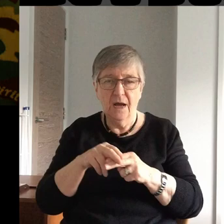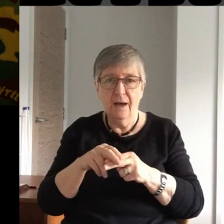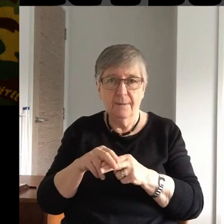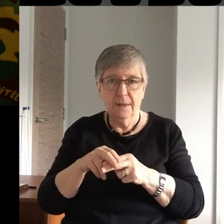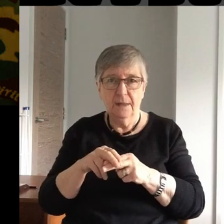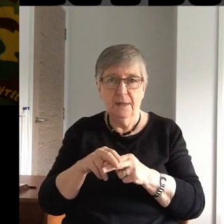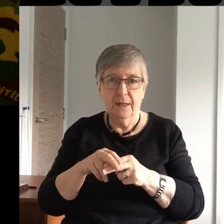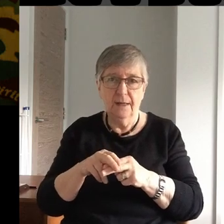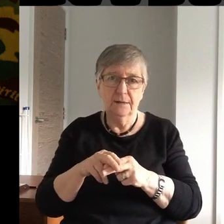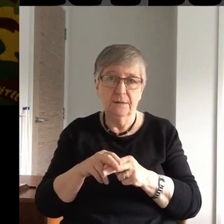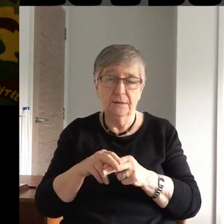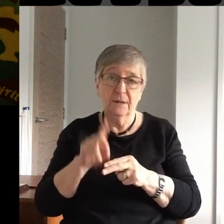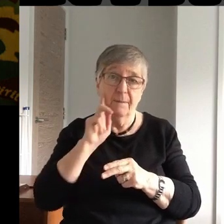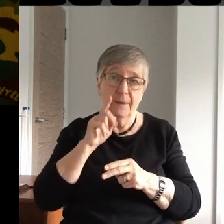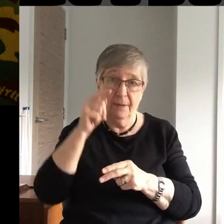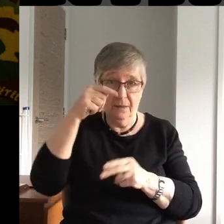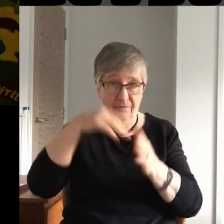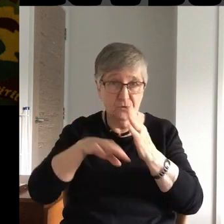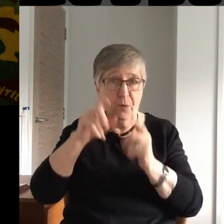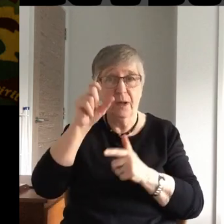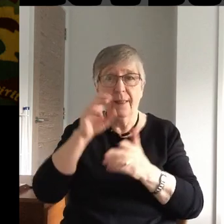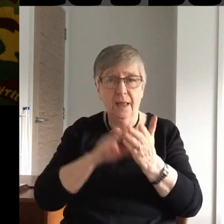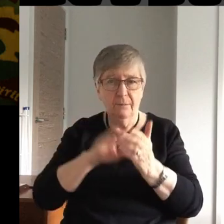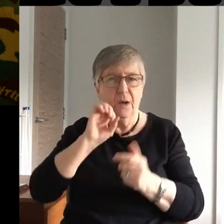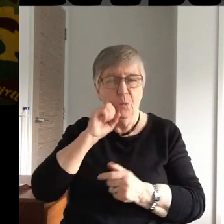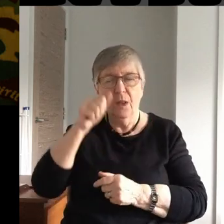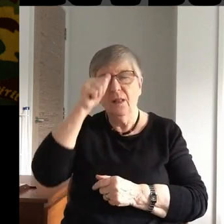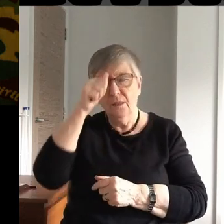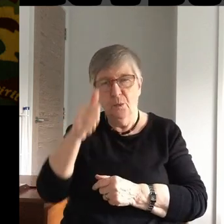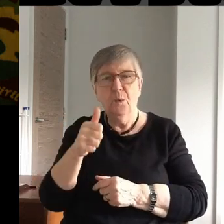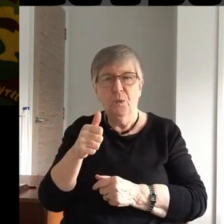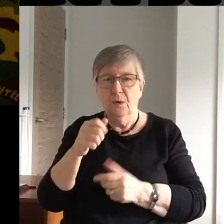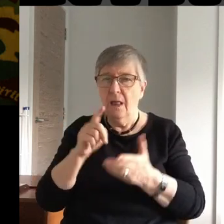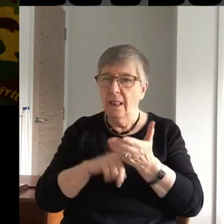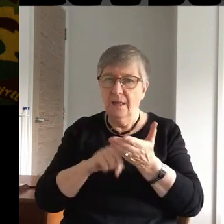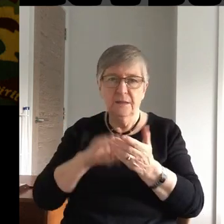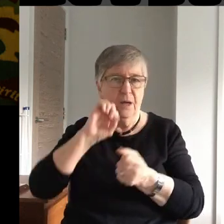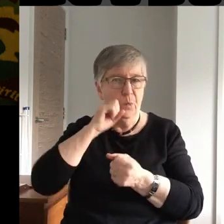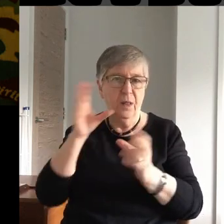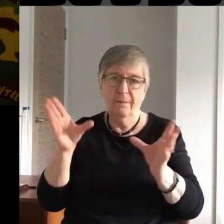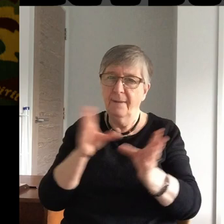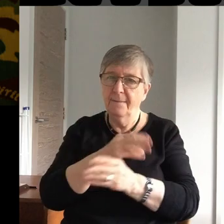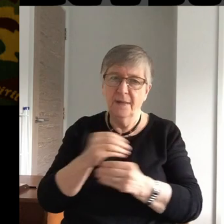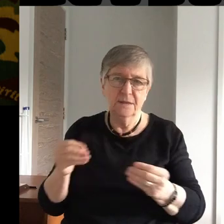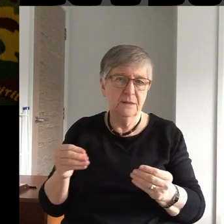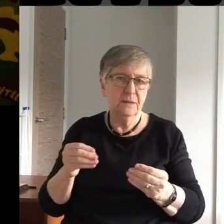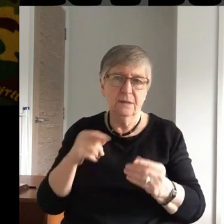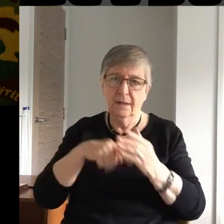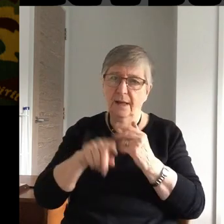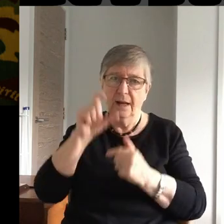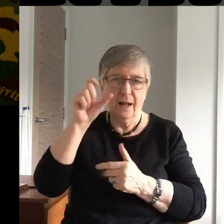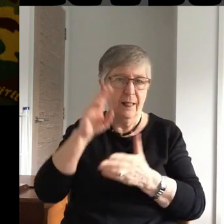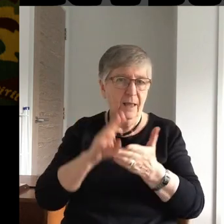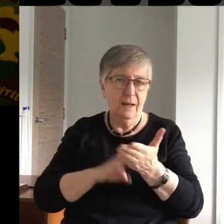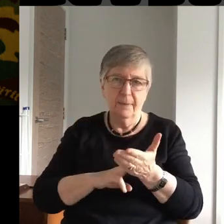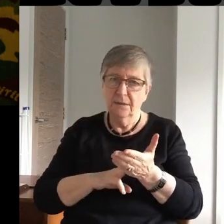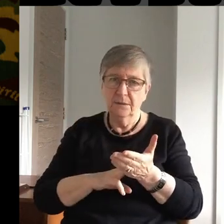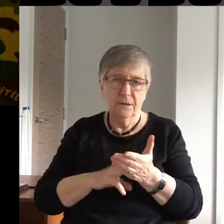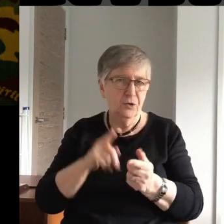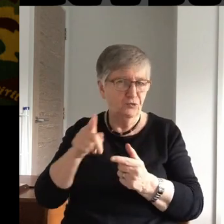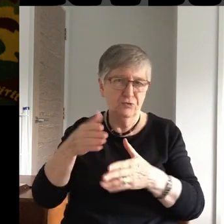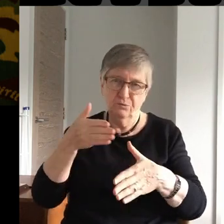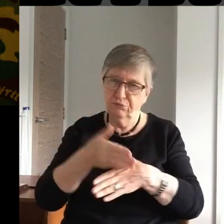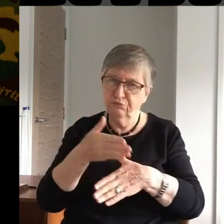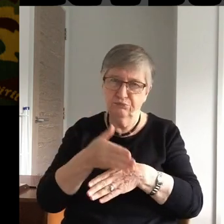of the Fellowship of Claremont will know just indeed what a big sorrow that is for us and what a big hole it leaves in the life